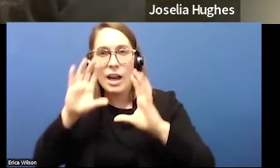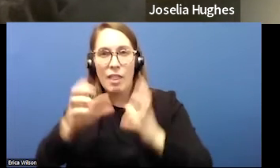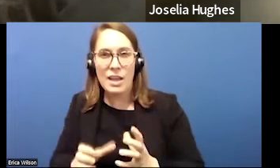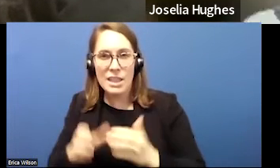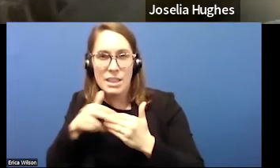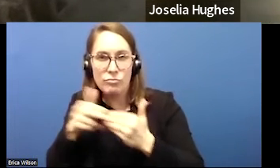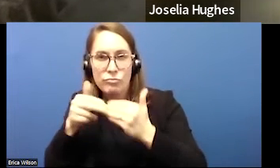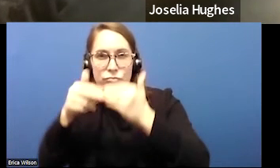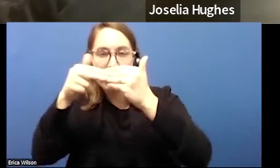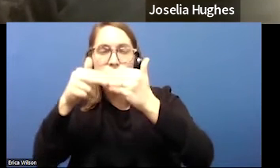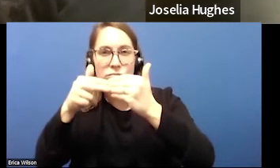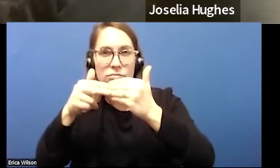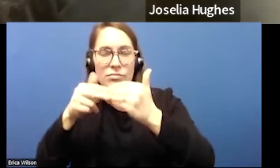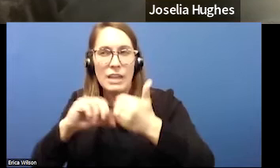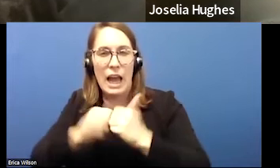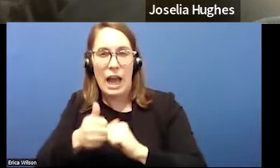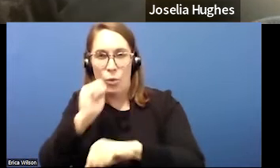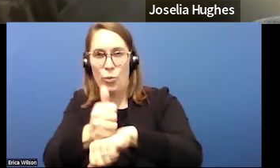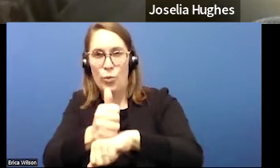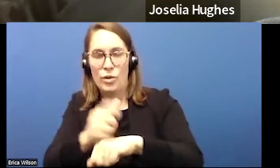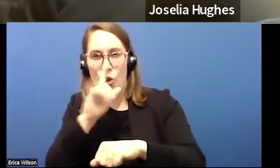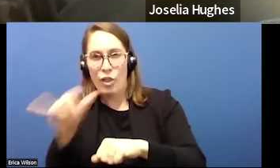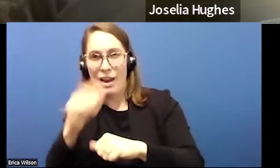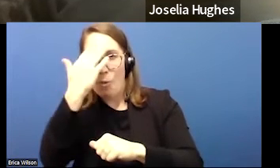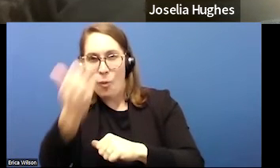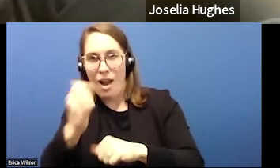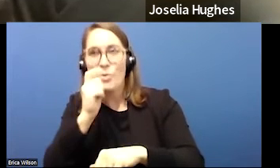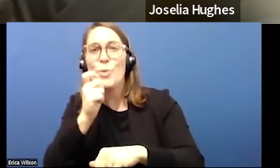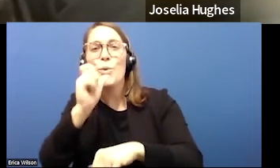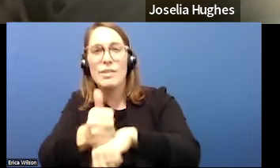and how we're classed out oftentimes.